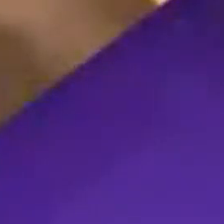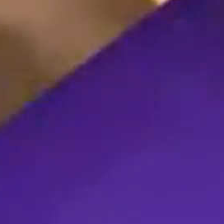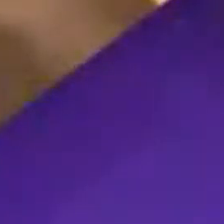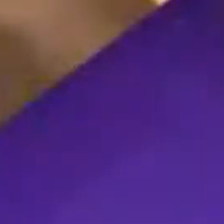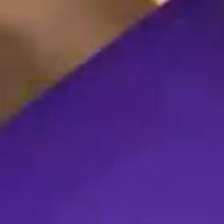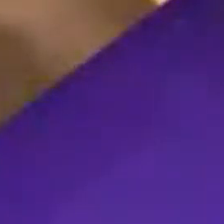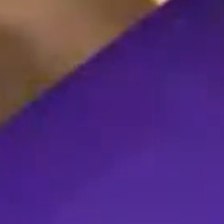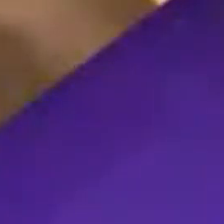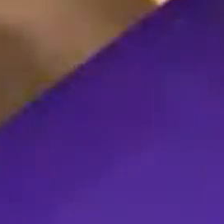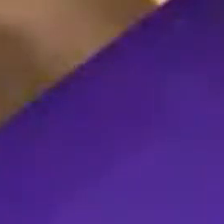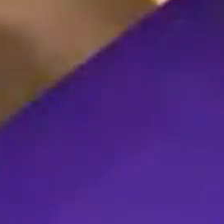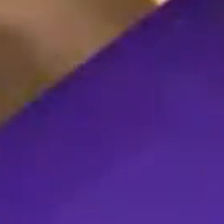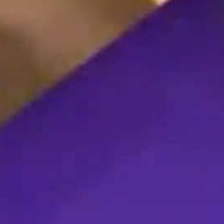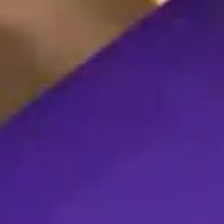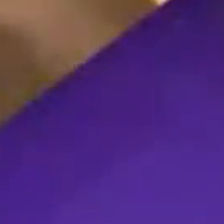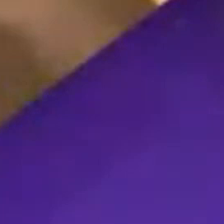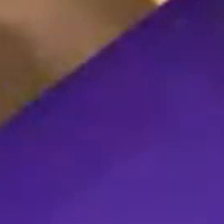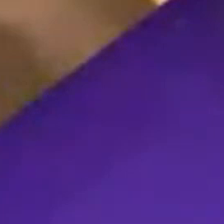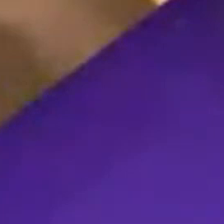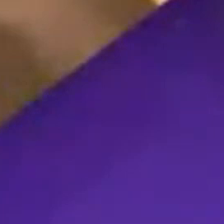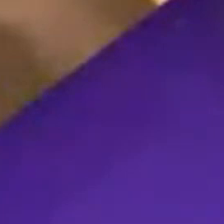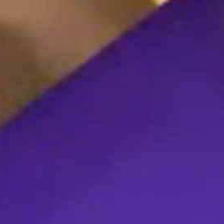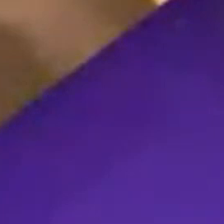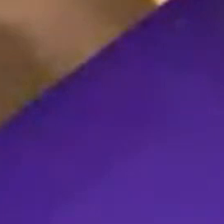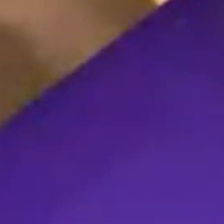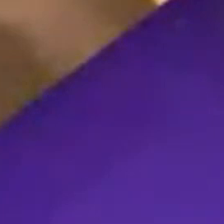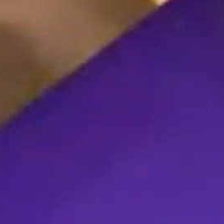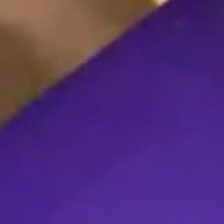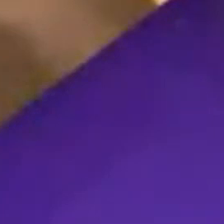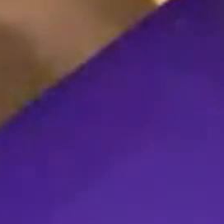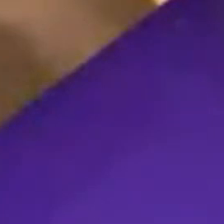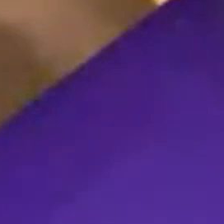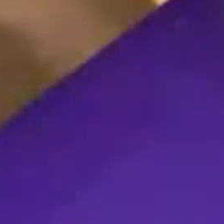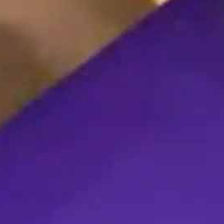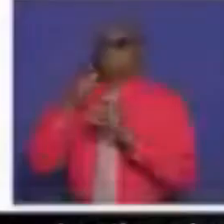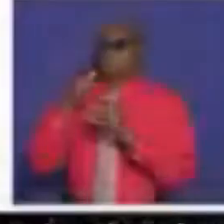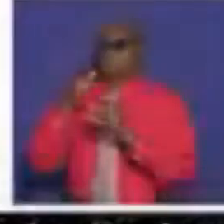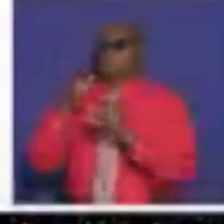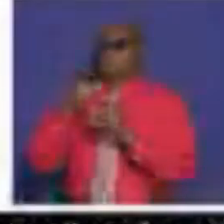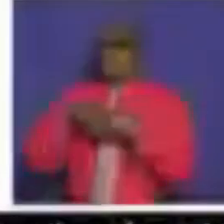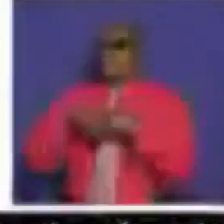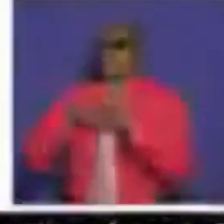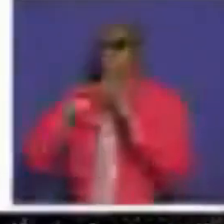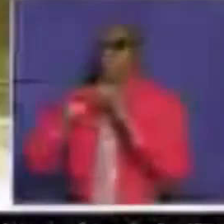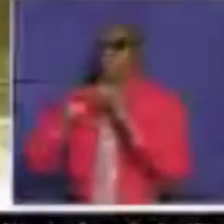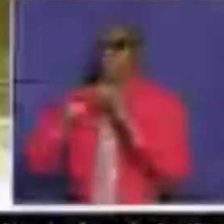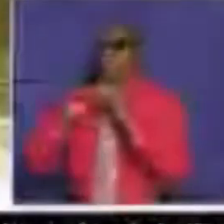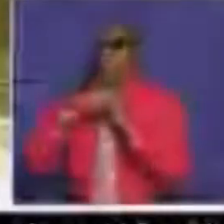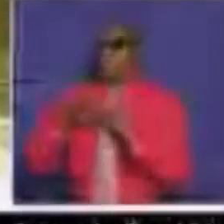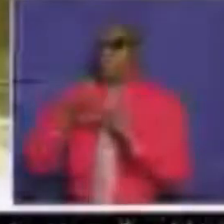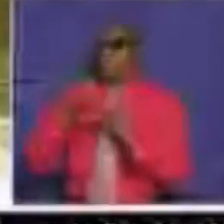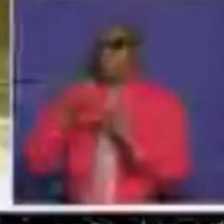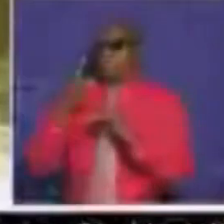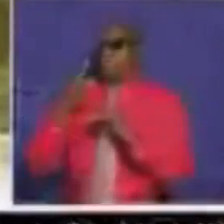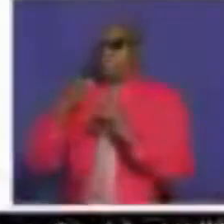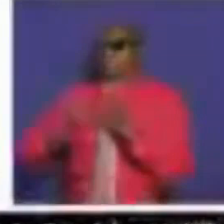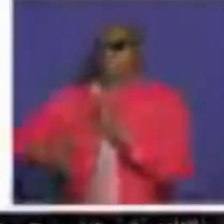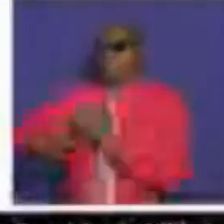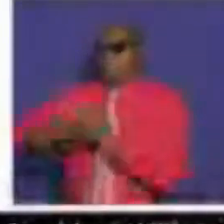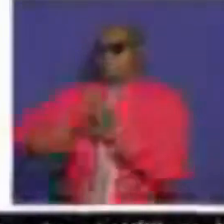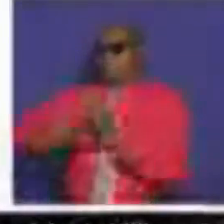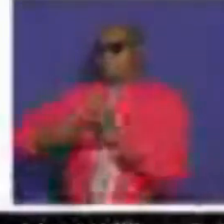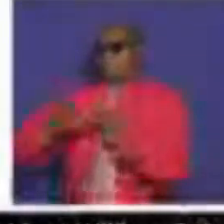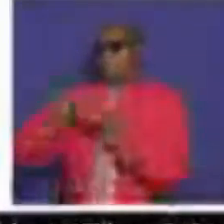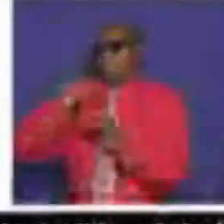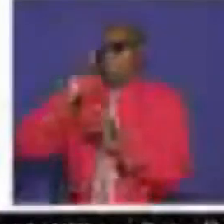clubs, making it one of the largest gatherings in the circuit. The Nakuru leg follows the completion of the first two legs last month, that